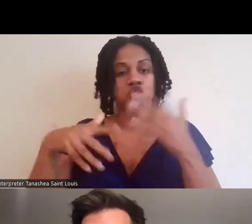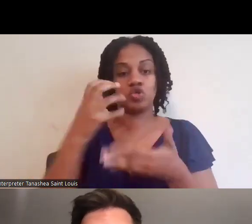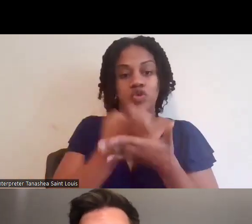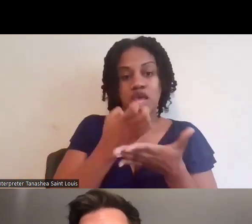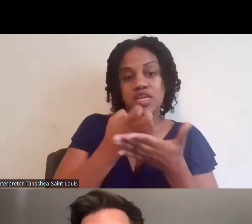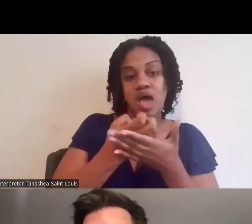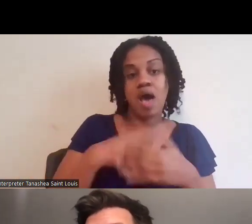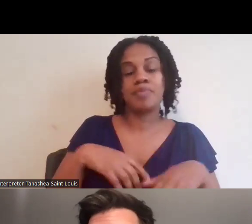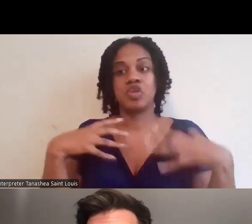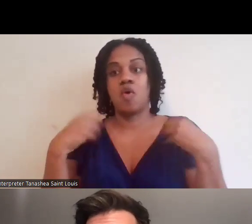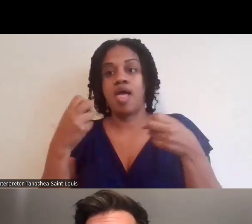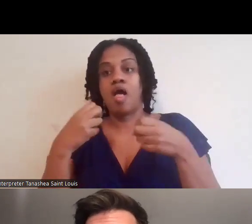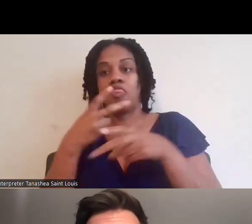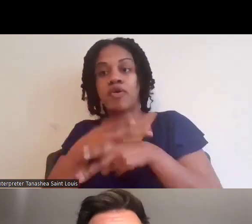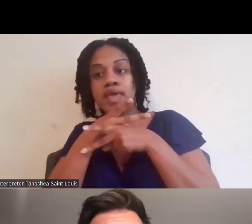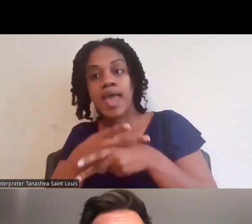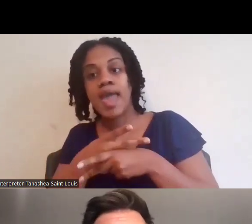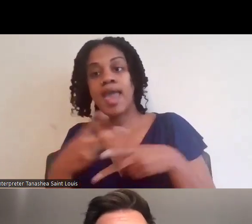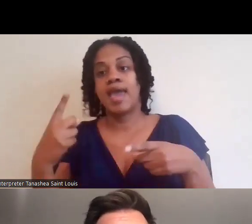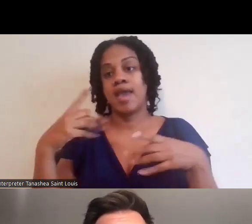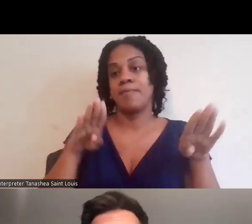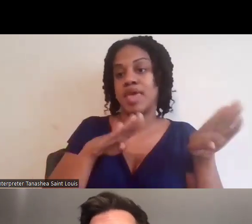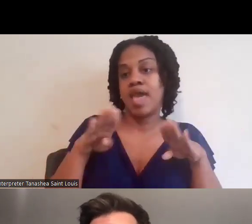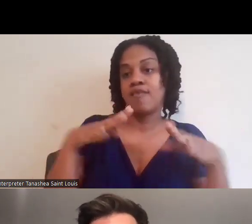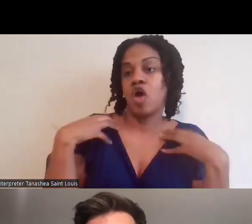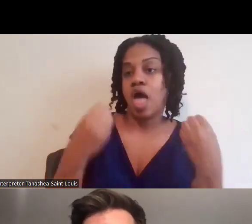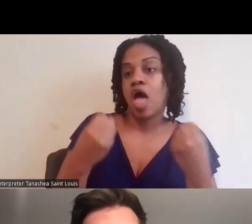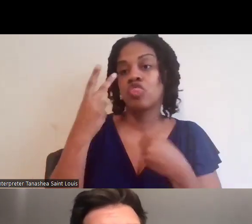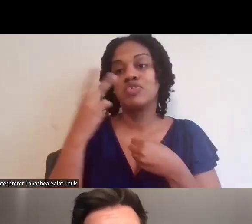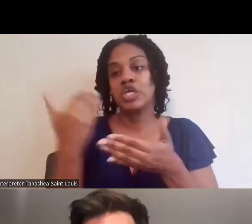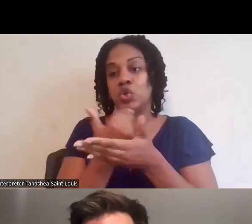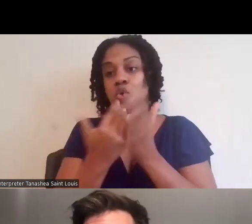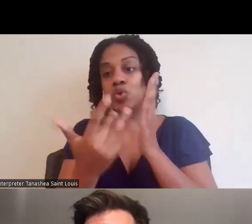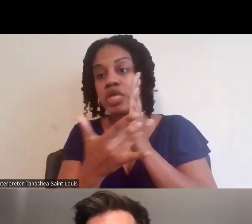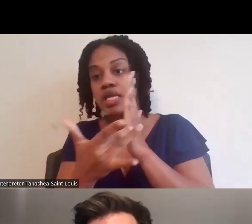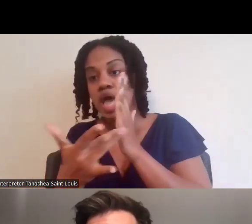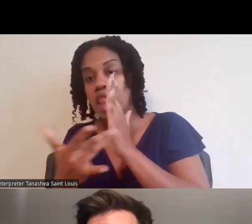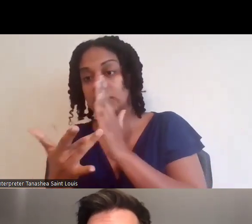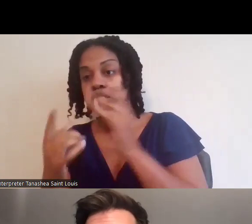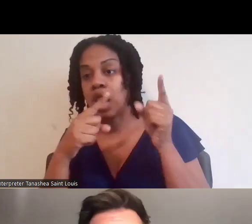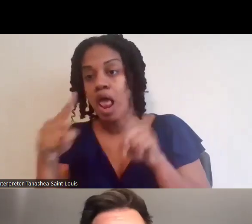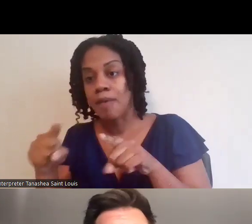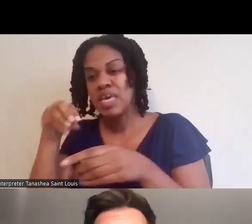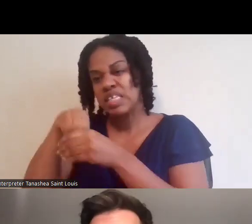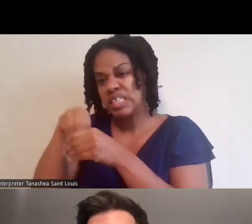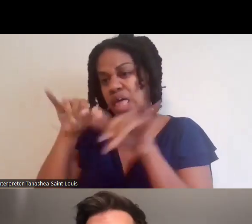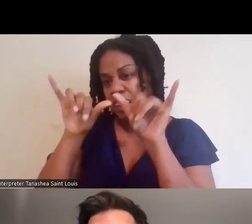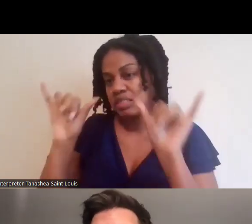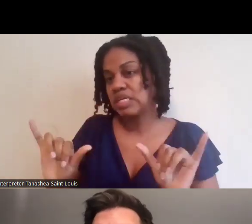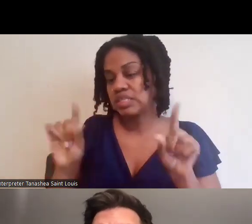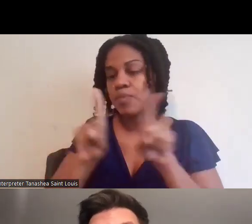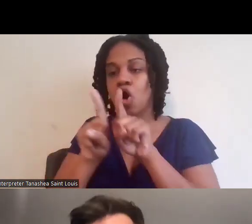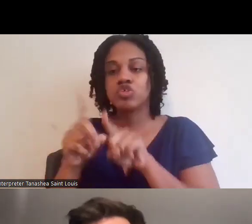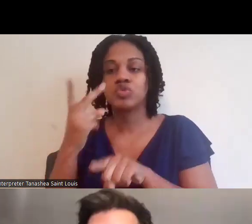healthcare, social services, behavioral health. We're seeing new technologies being deployed inside of those systems. We're also